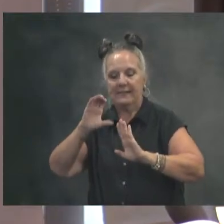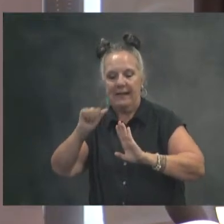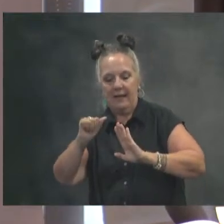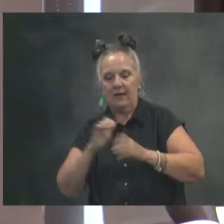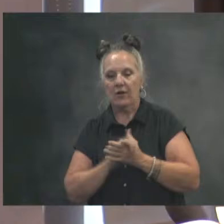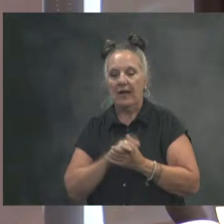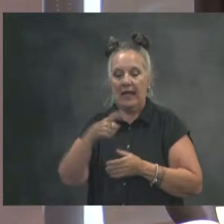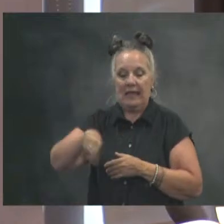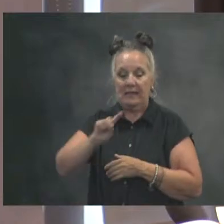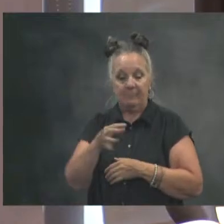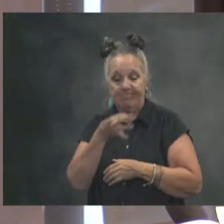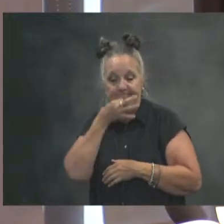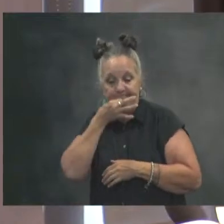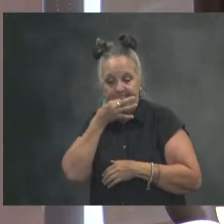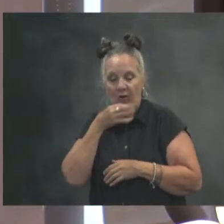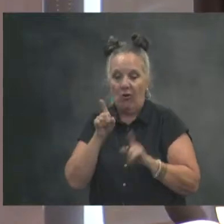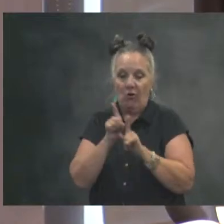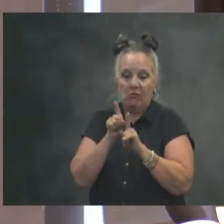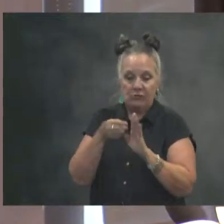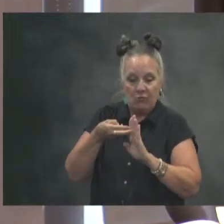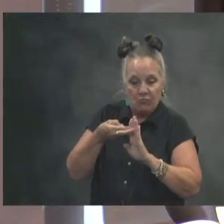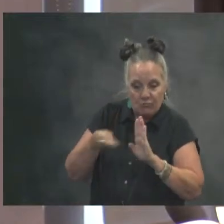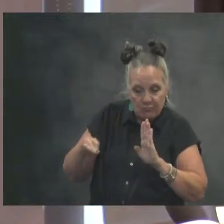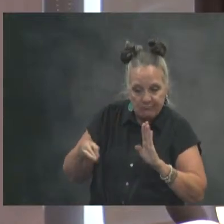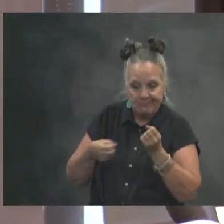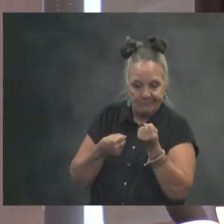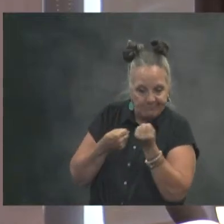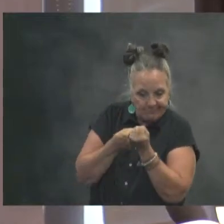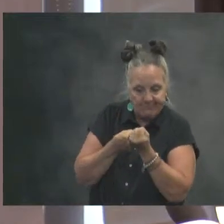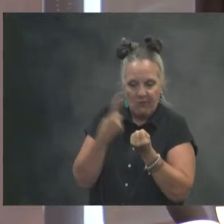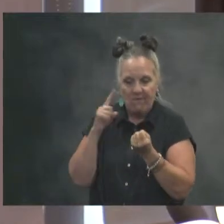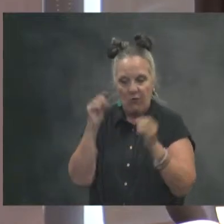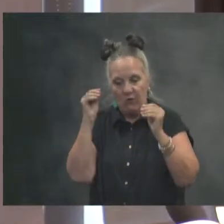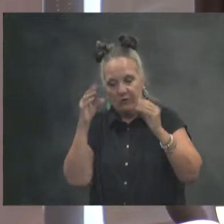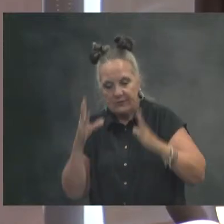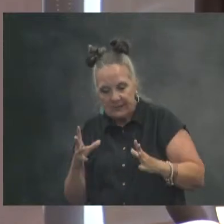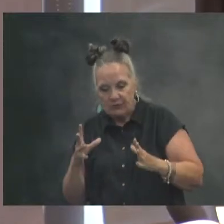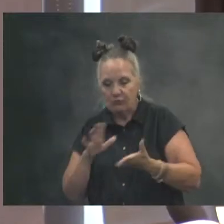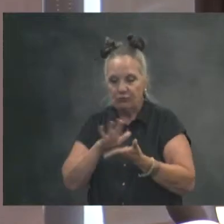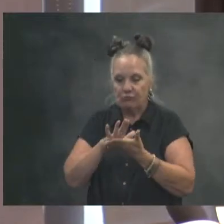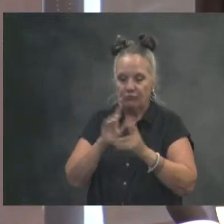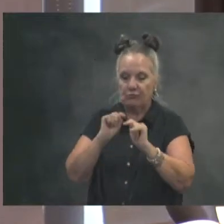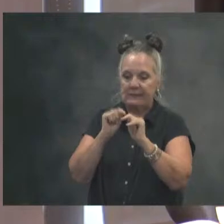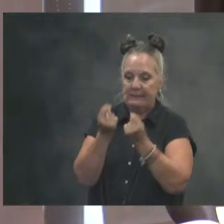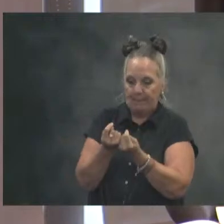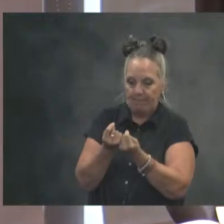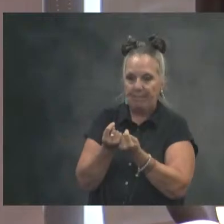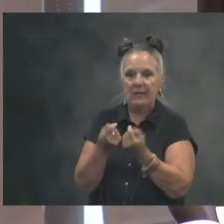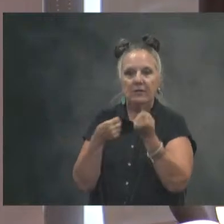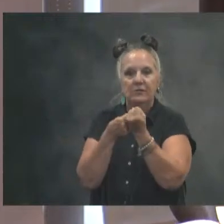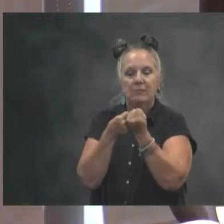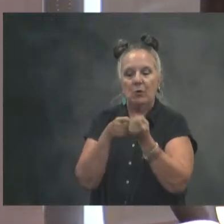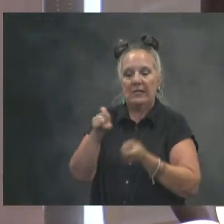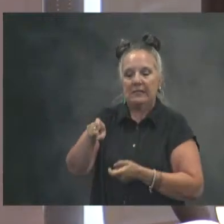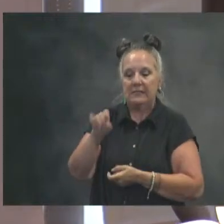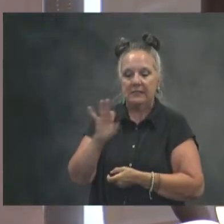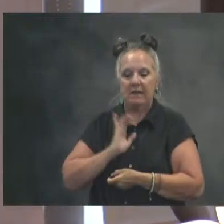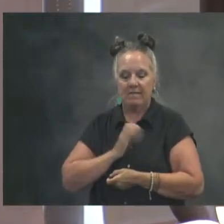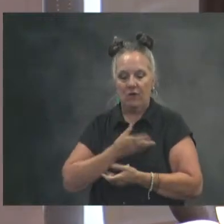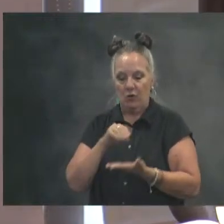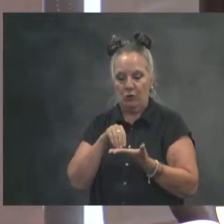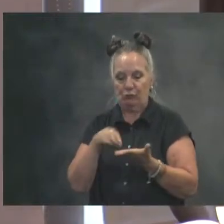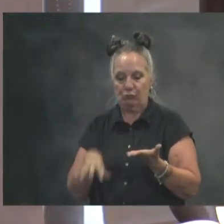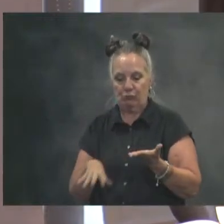a resource for our teachers and school teams, increasing capacity for supporting the needs of our